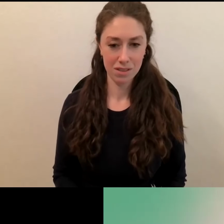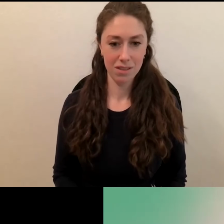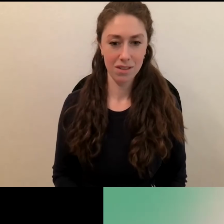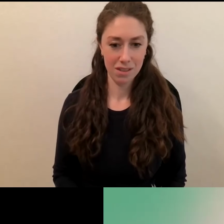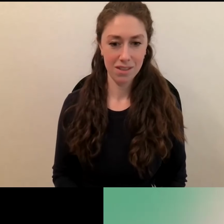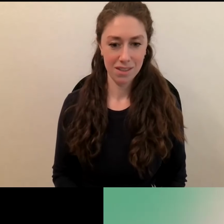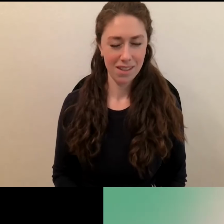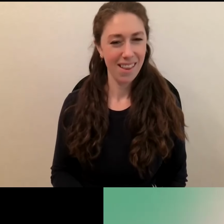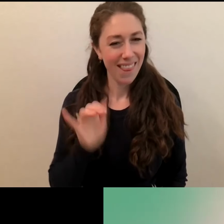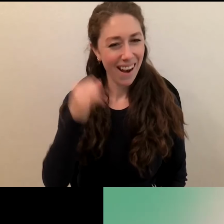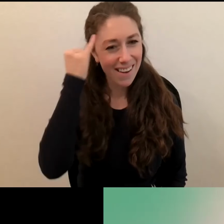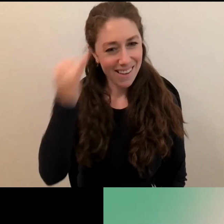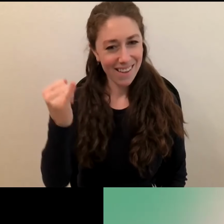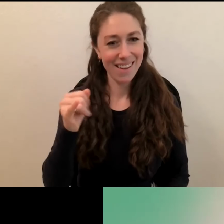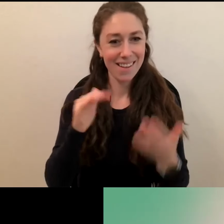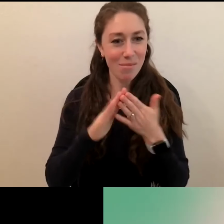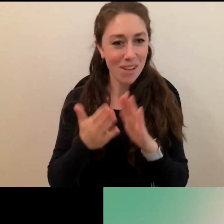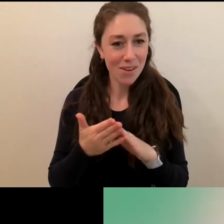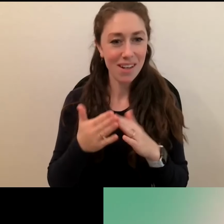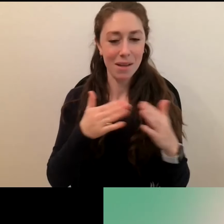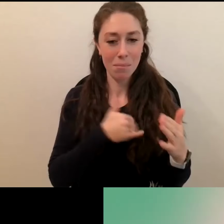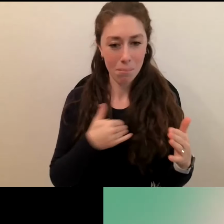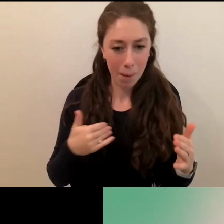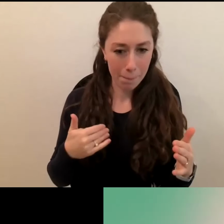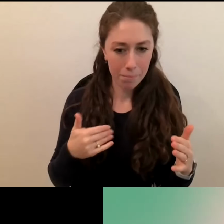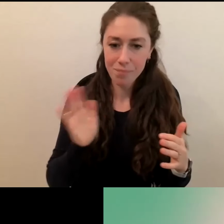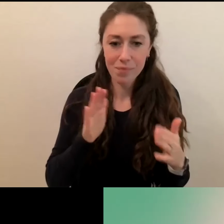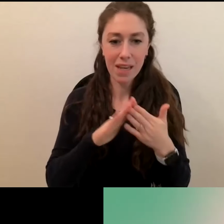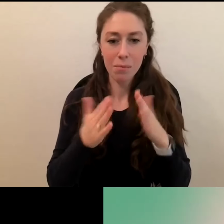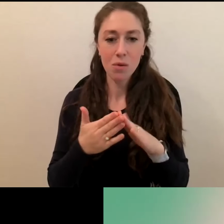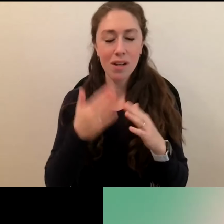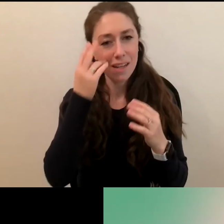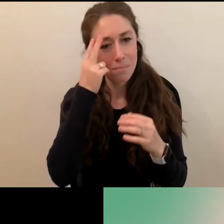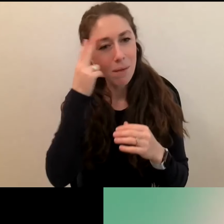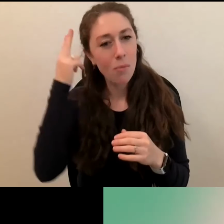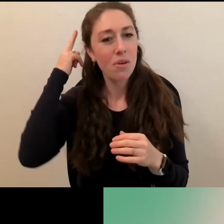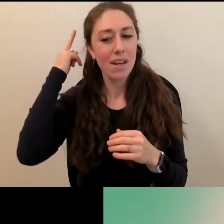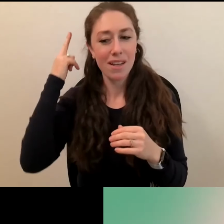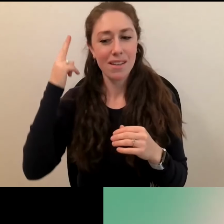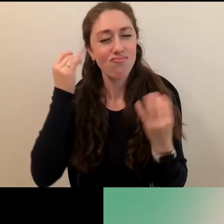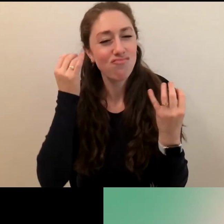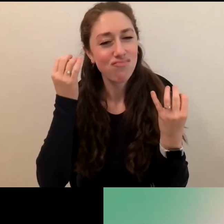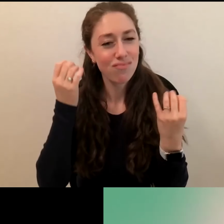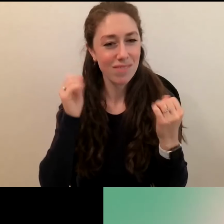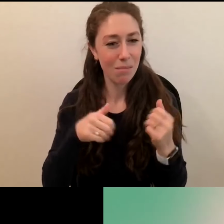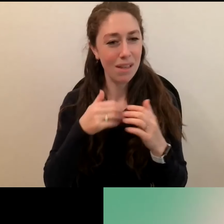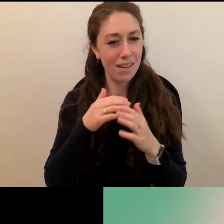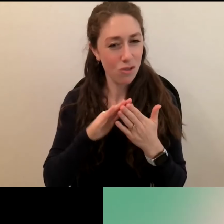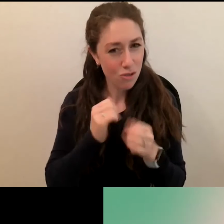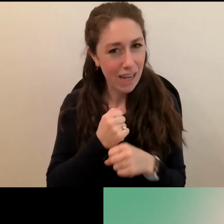love that idea of the community, that community member, that community memory can be created and shared